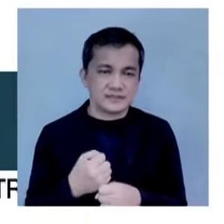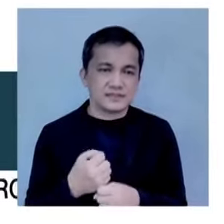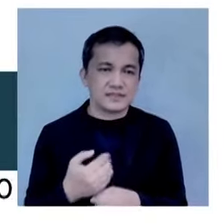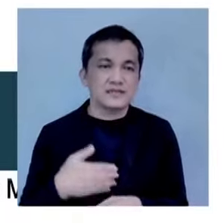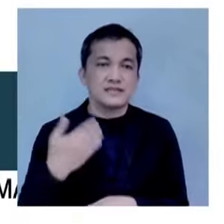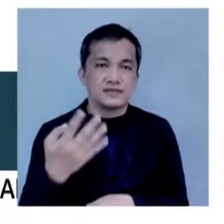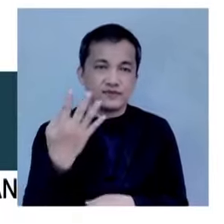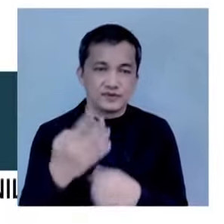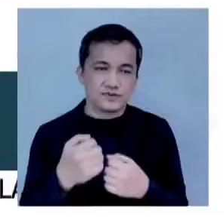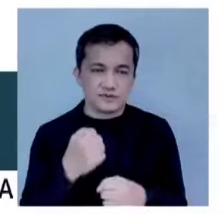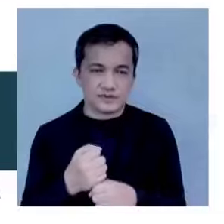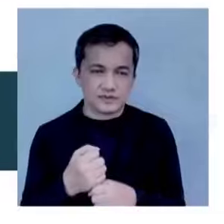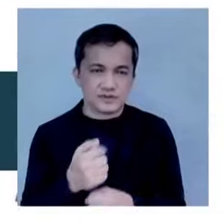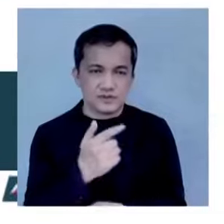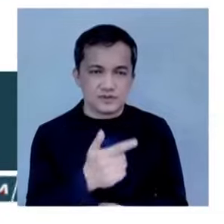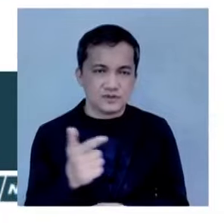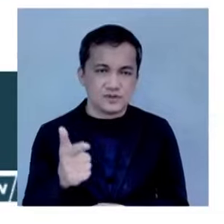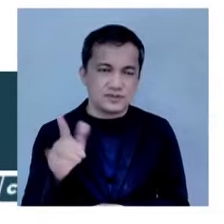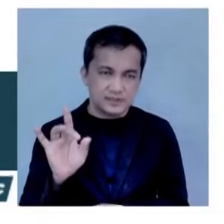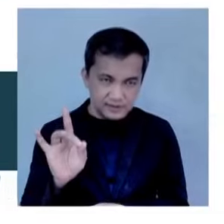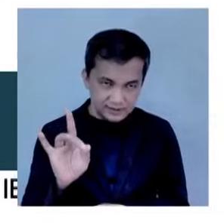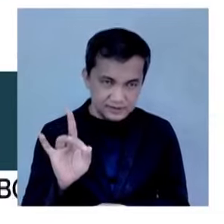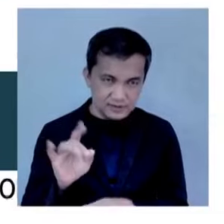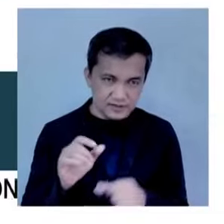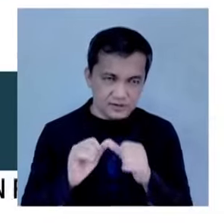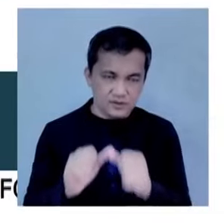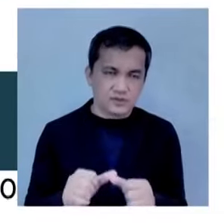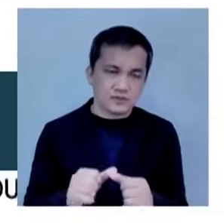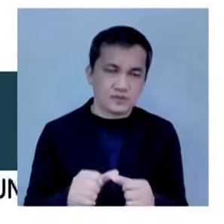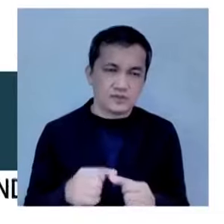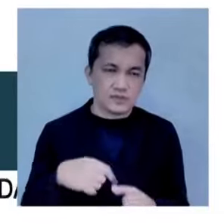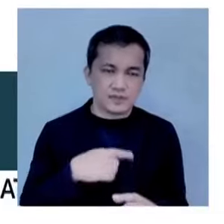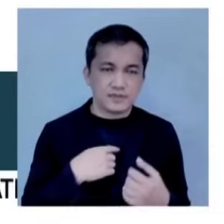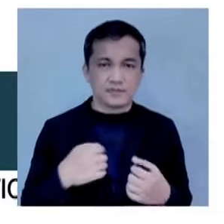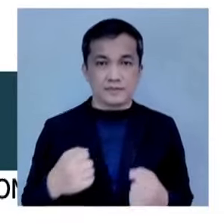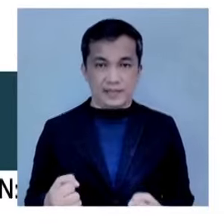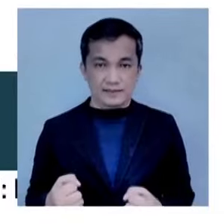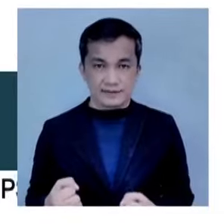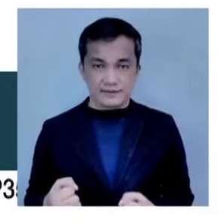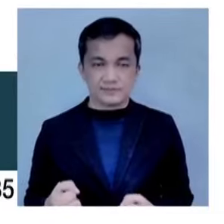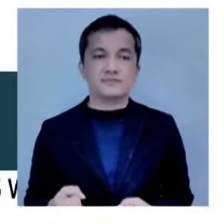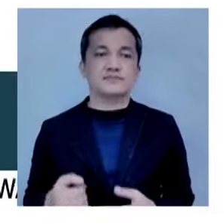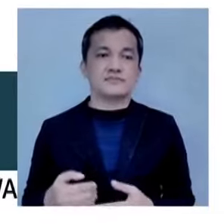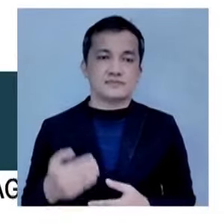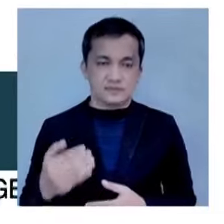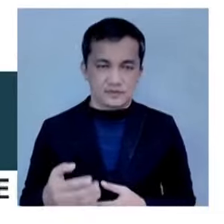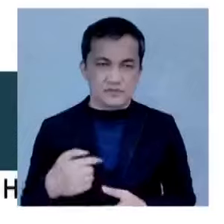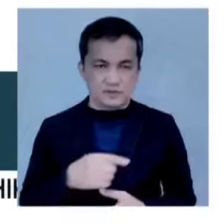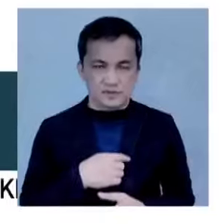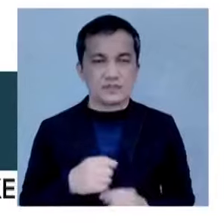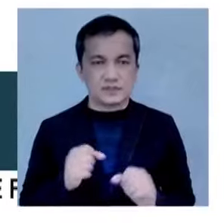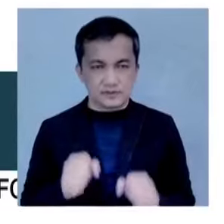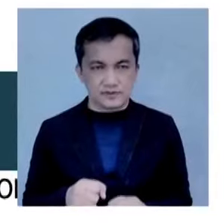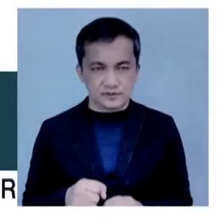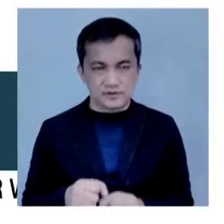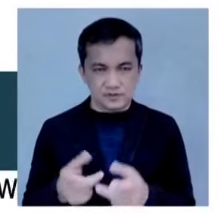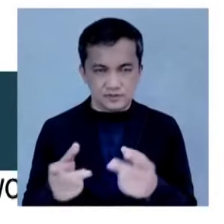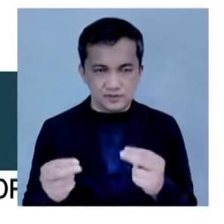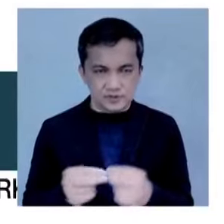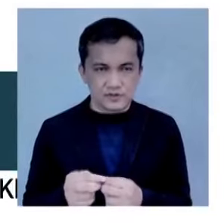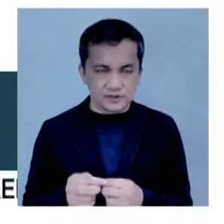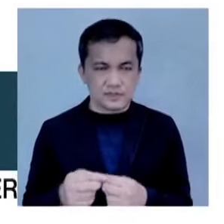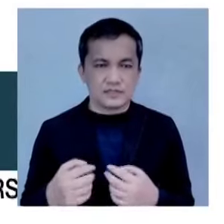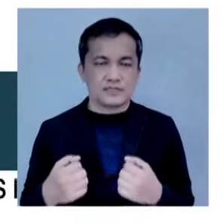4 years until 2028. Patuloy kaming magpapalakas, and by then, we should be in that position of